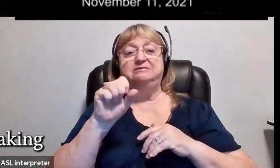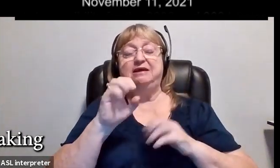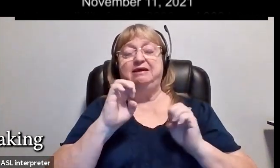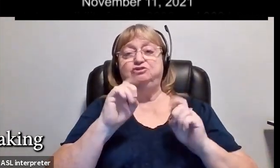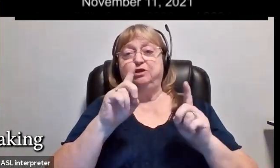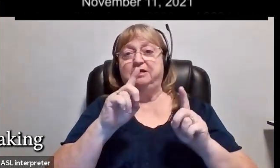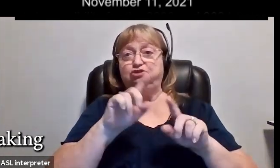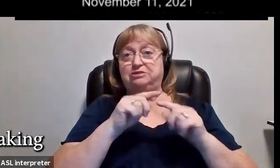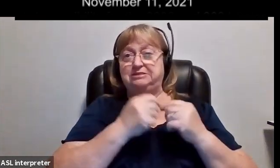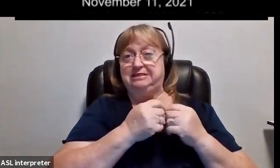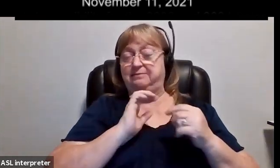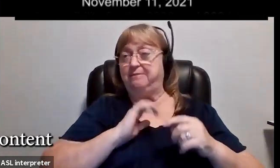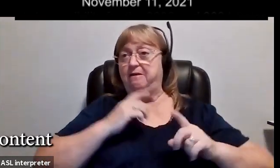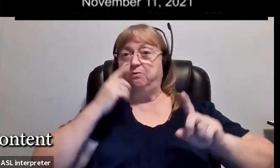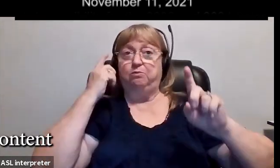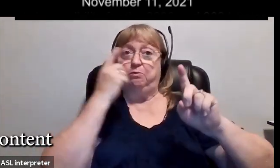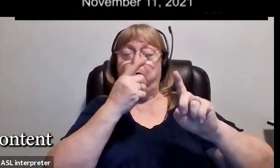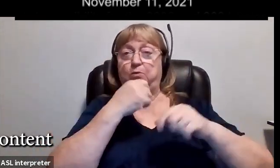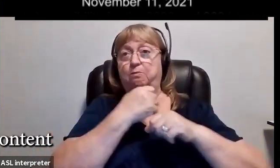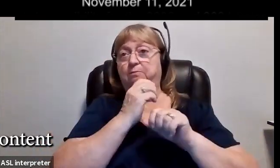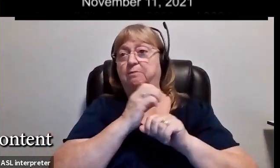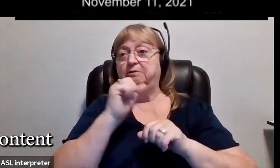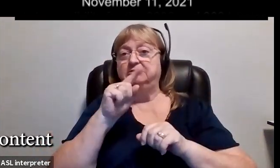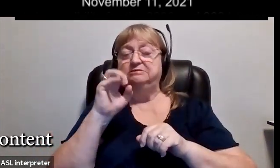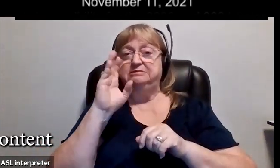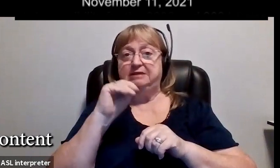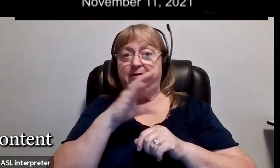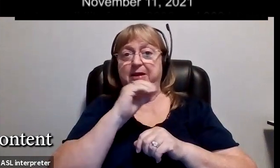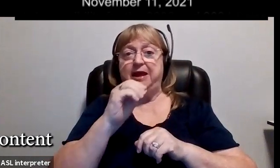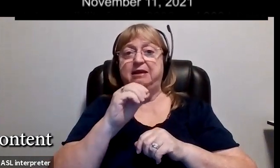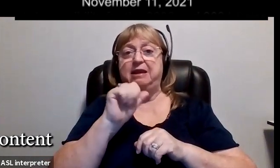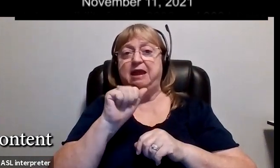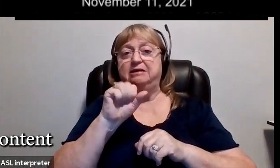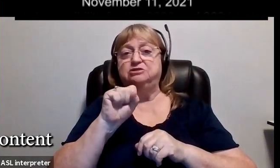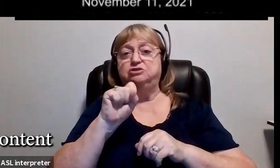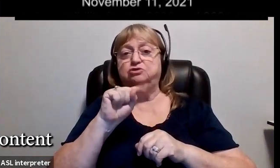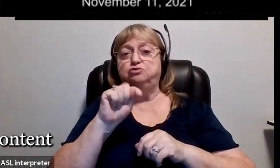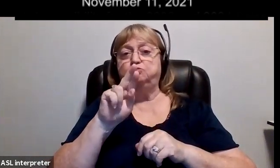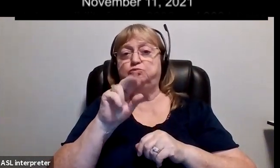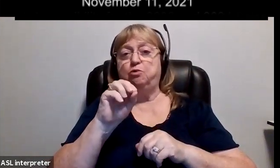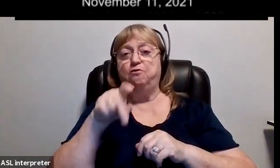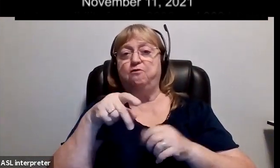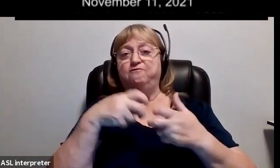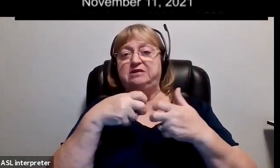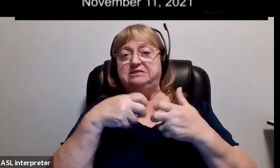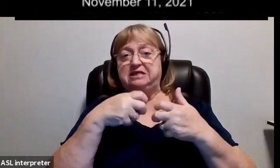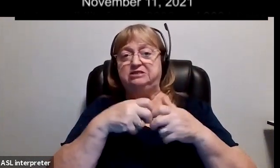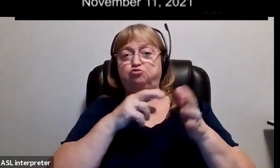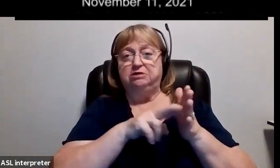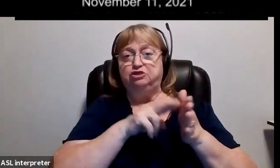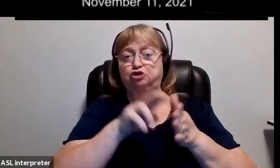is really about making STEM and astrophysics research and content accessible